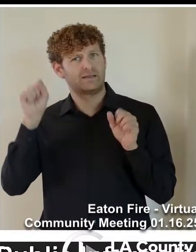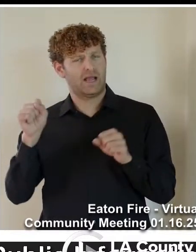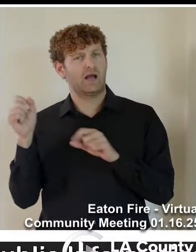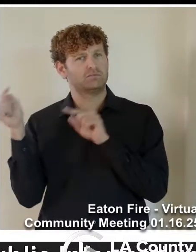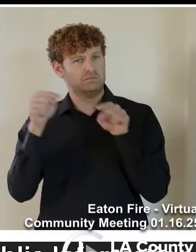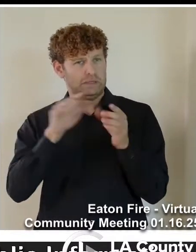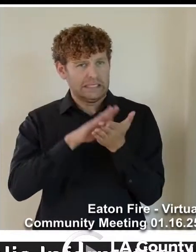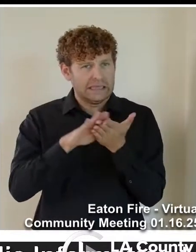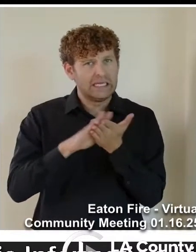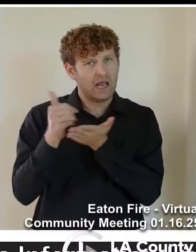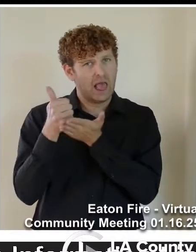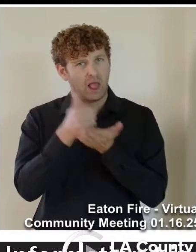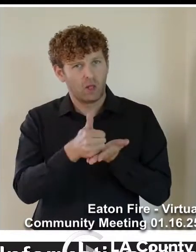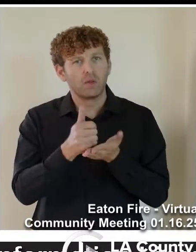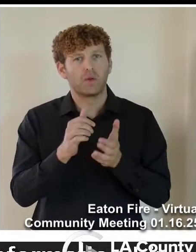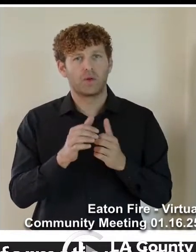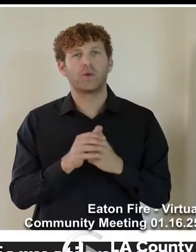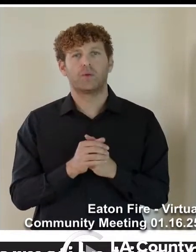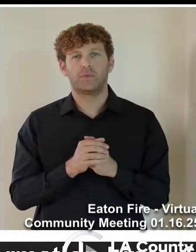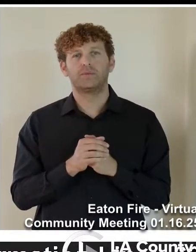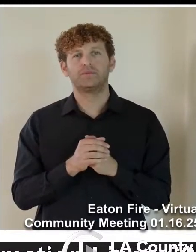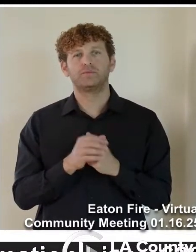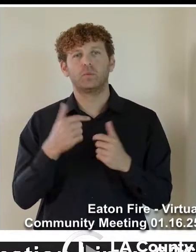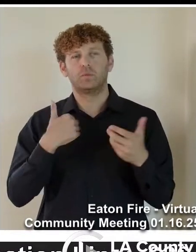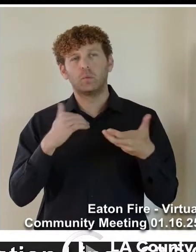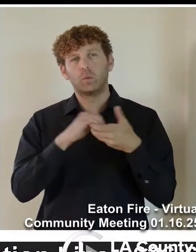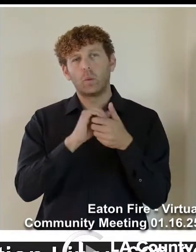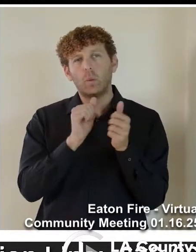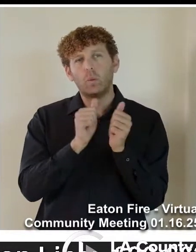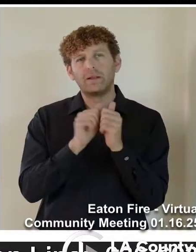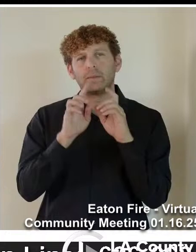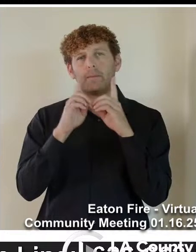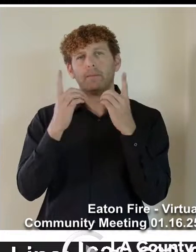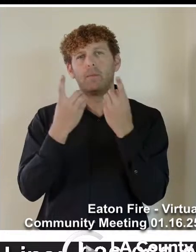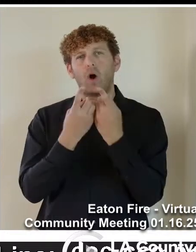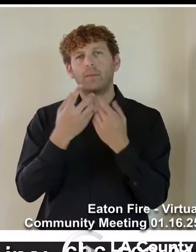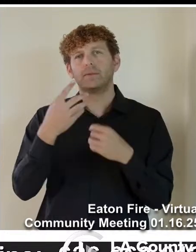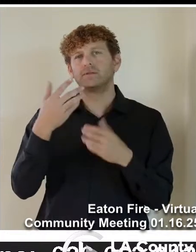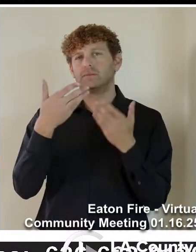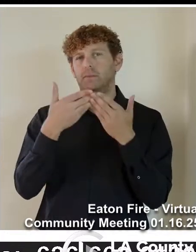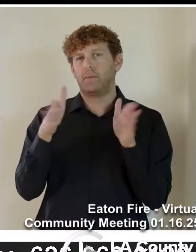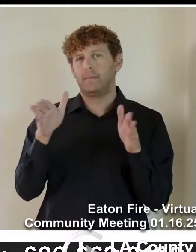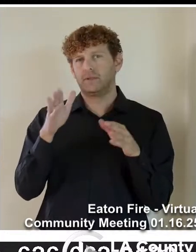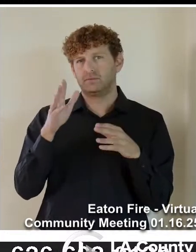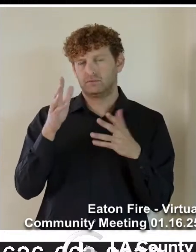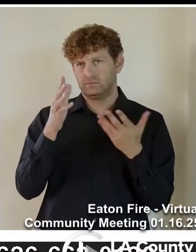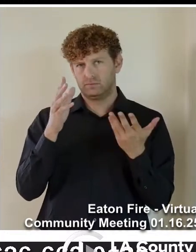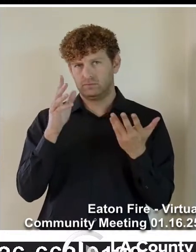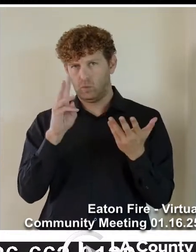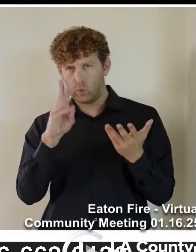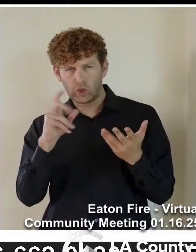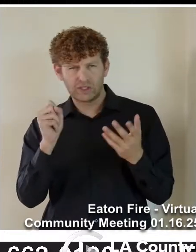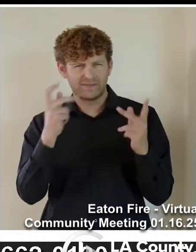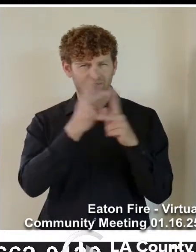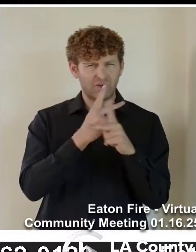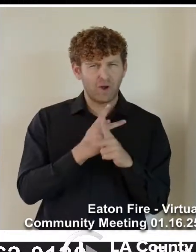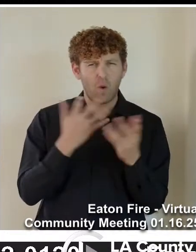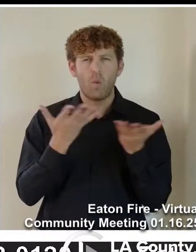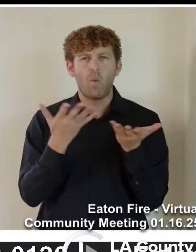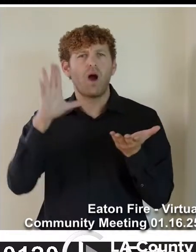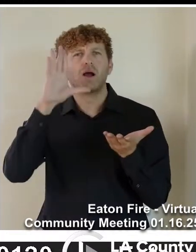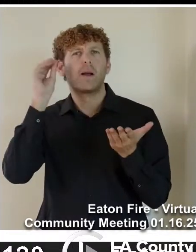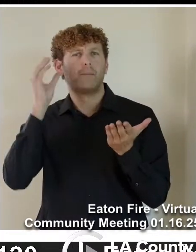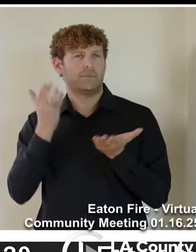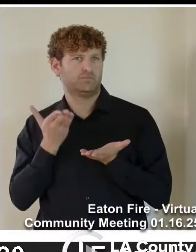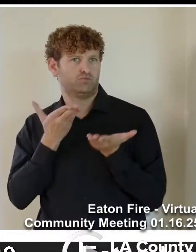with Department of Public Health and the South Coast AQMD to navigate that space and provide some opportunities and some suggestions that you